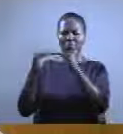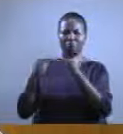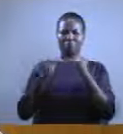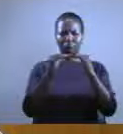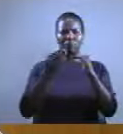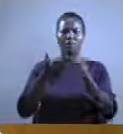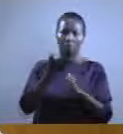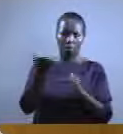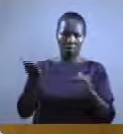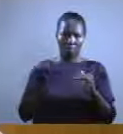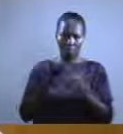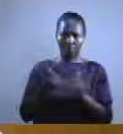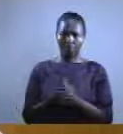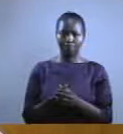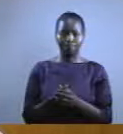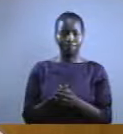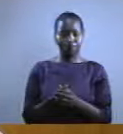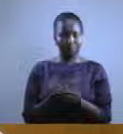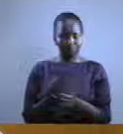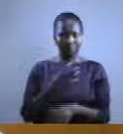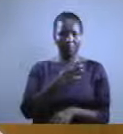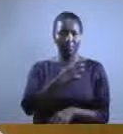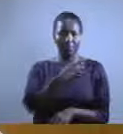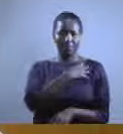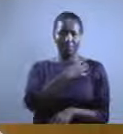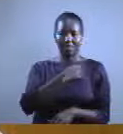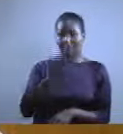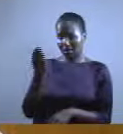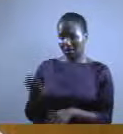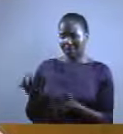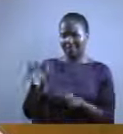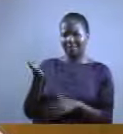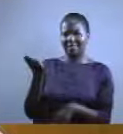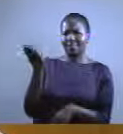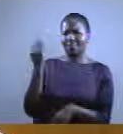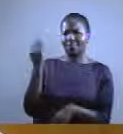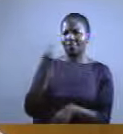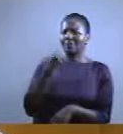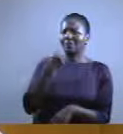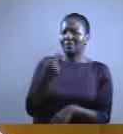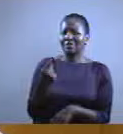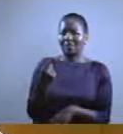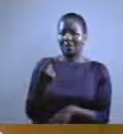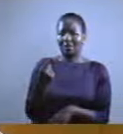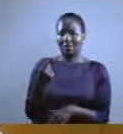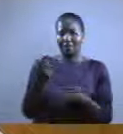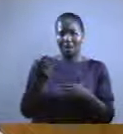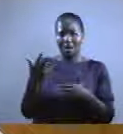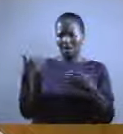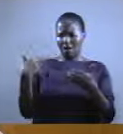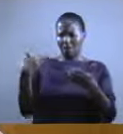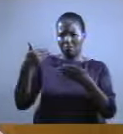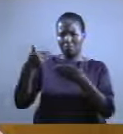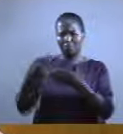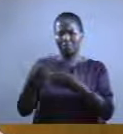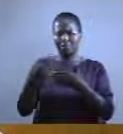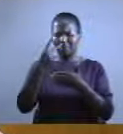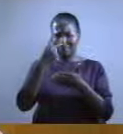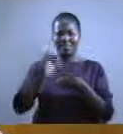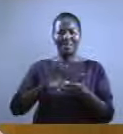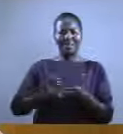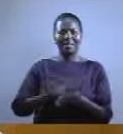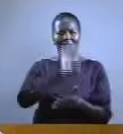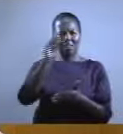Minister, you have consistently raised concern about the kind of a narrative, the kind of a